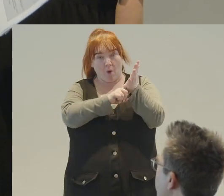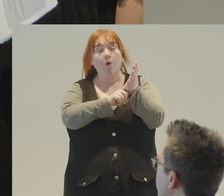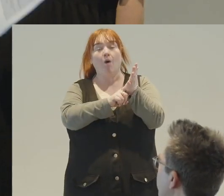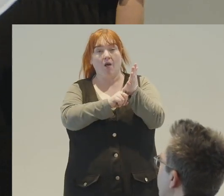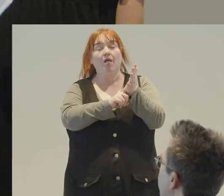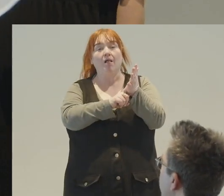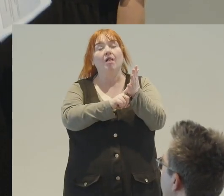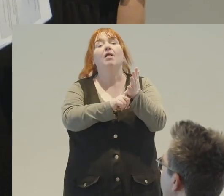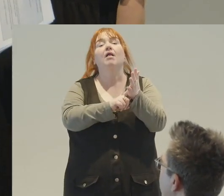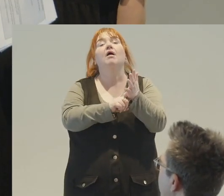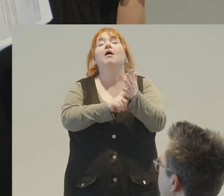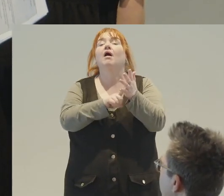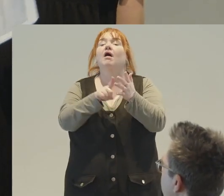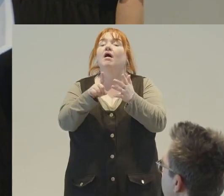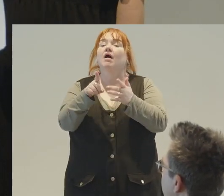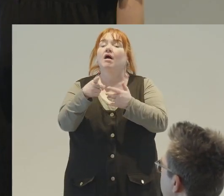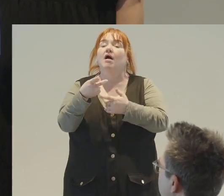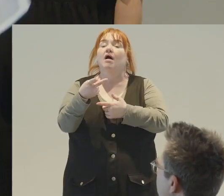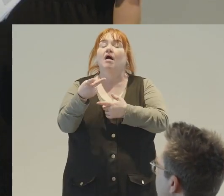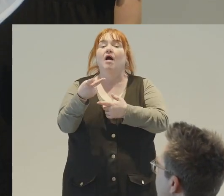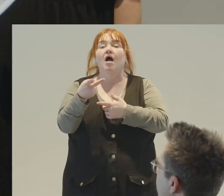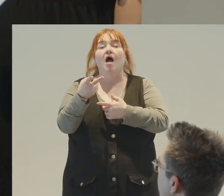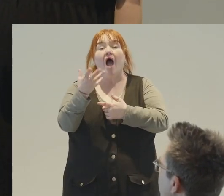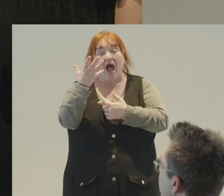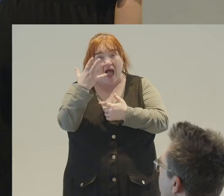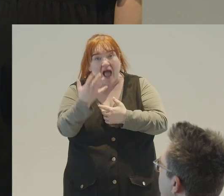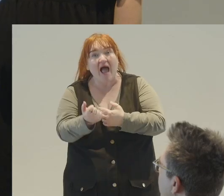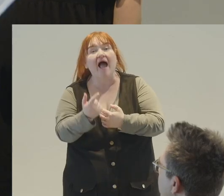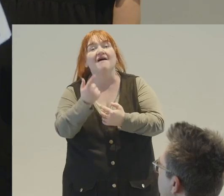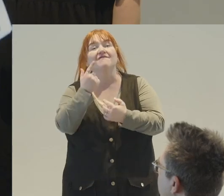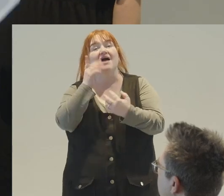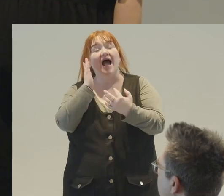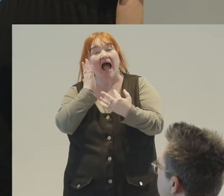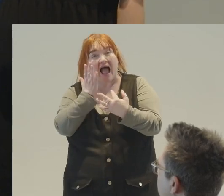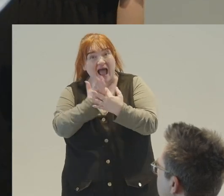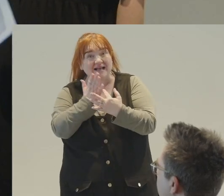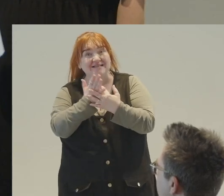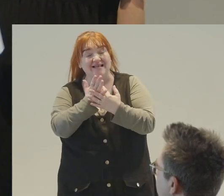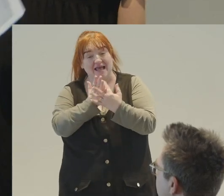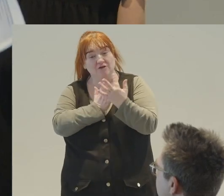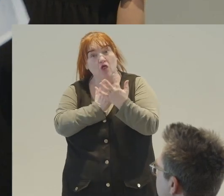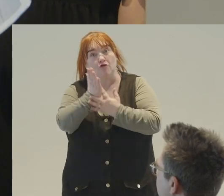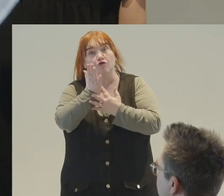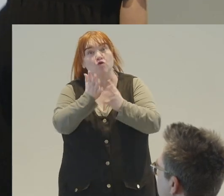also Access has creative support, but we've also got mentors as well. As Paul